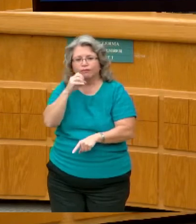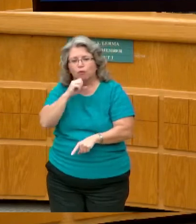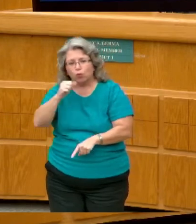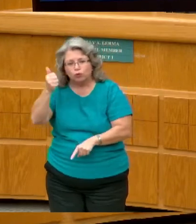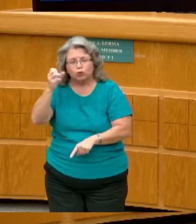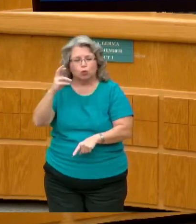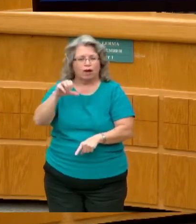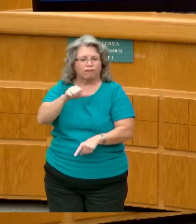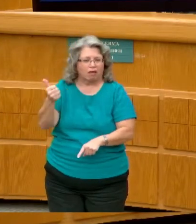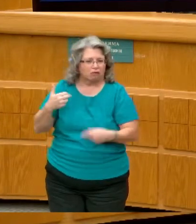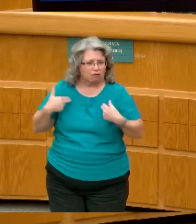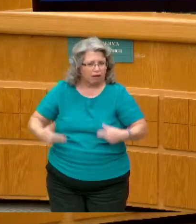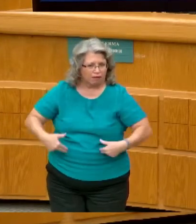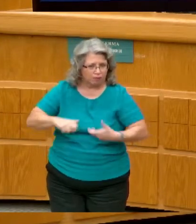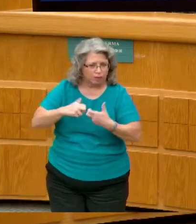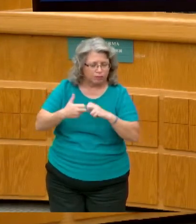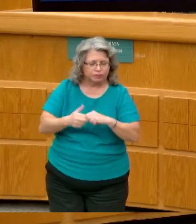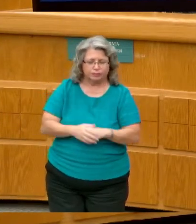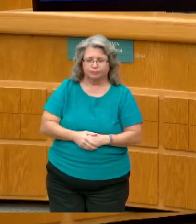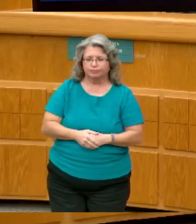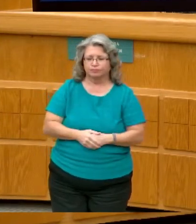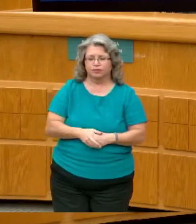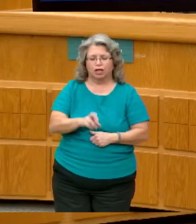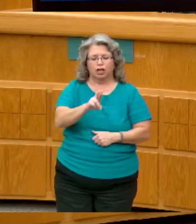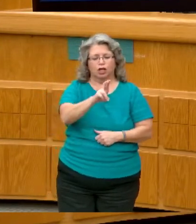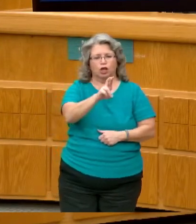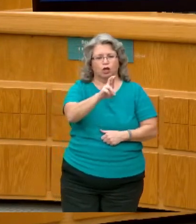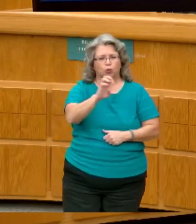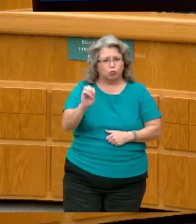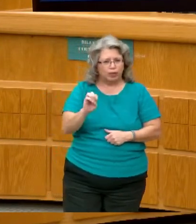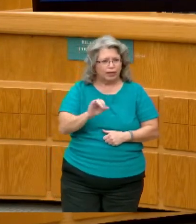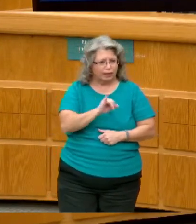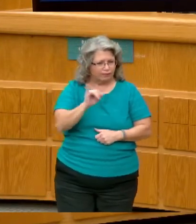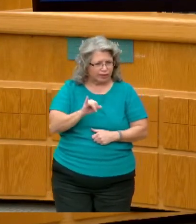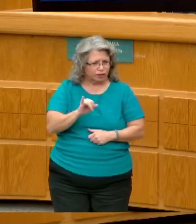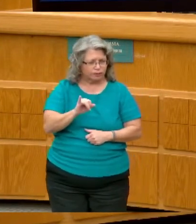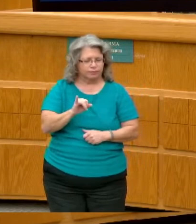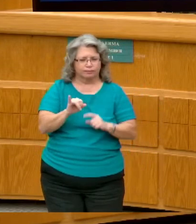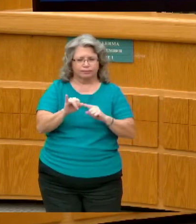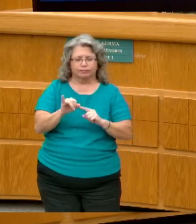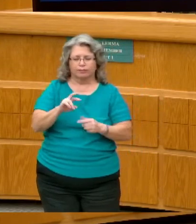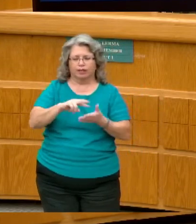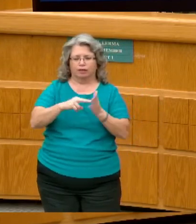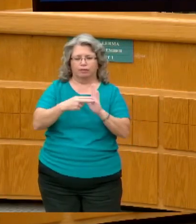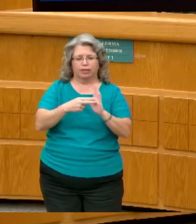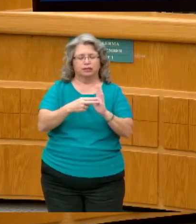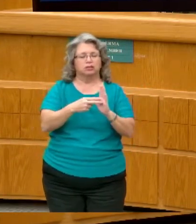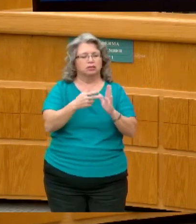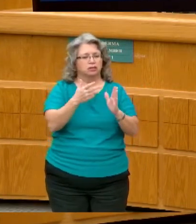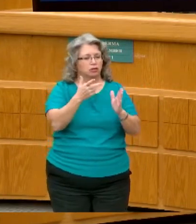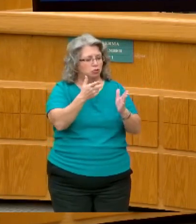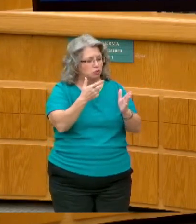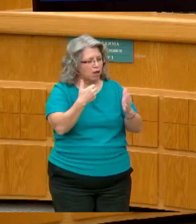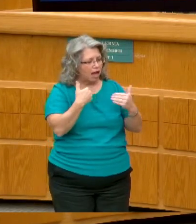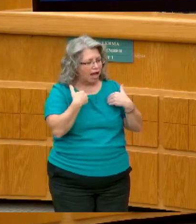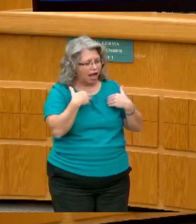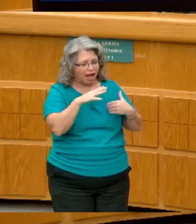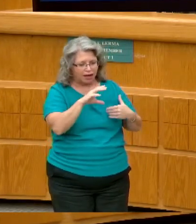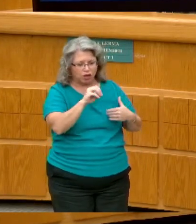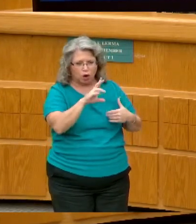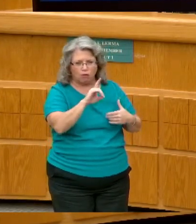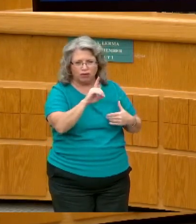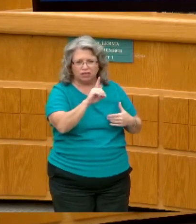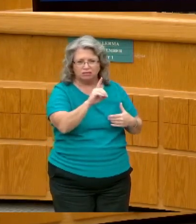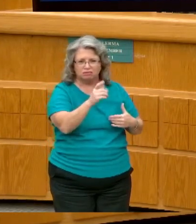The reinfections, we really haven't talked about a reinfection. So this is when you've gotten COVID-19, maybe right at the beginning of